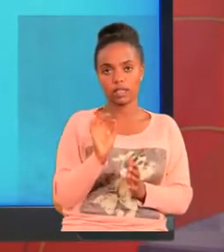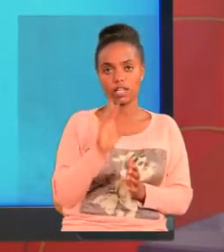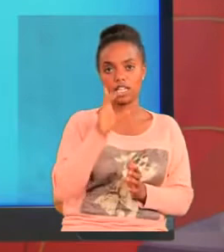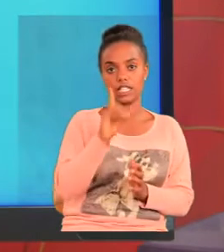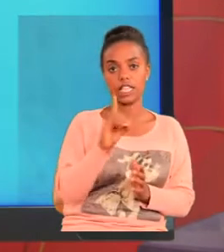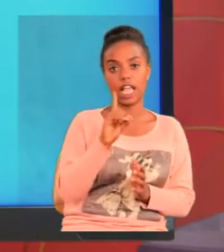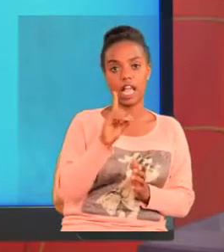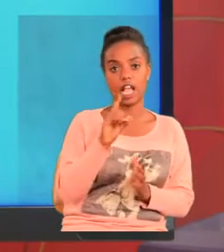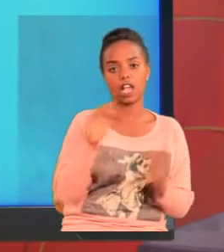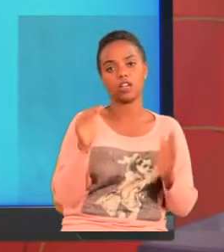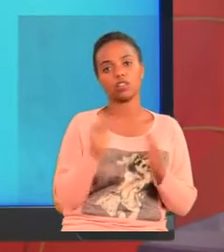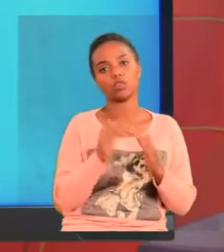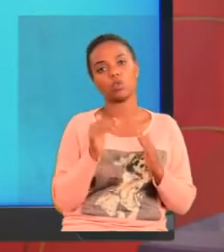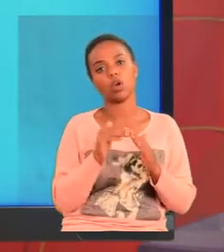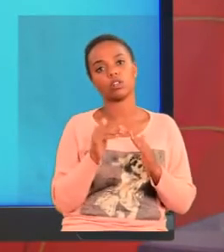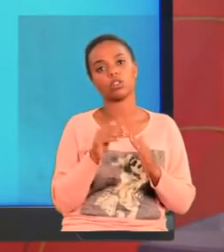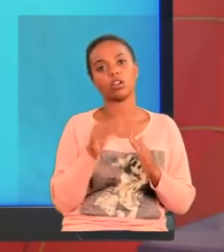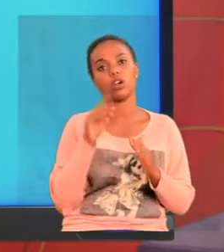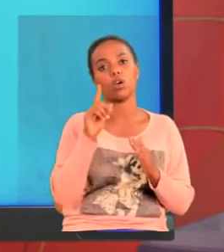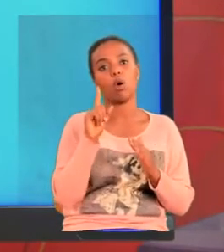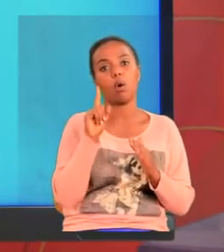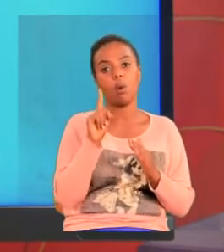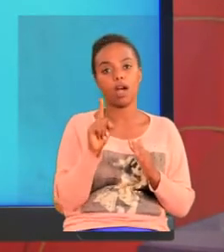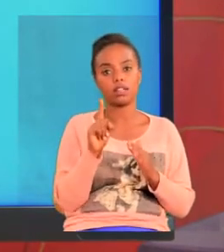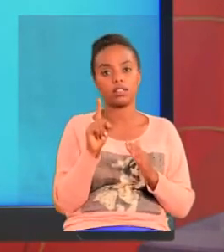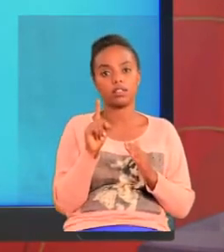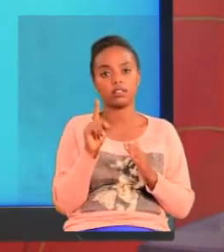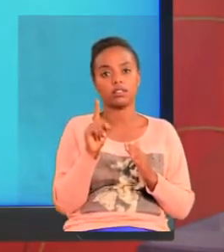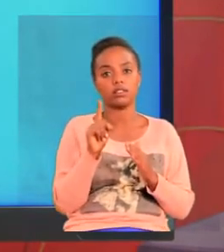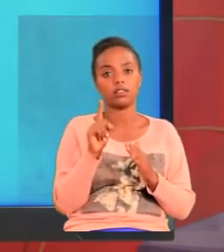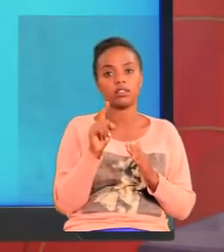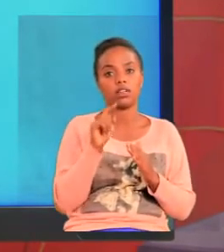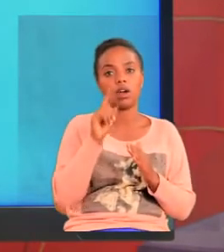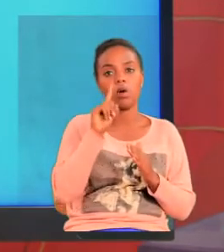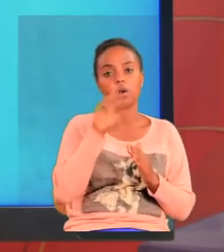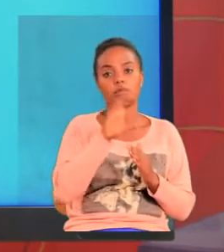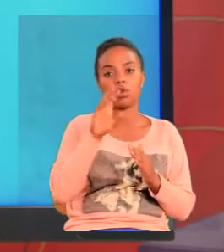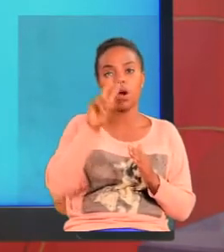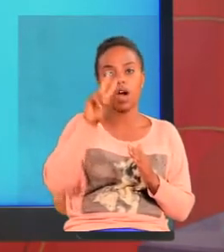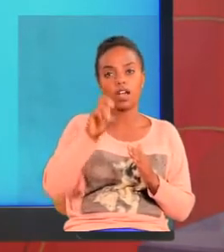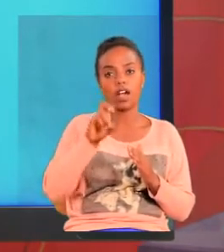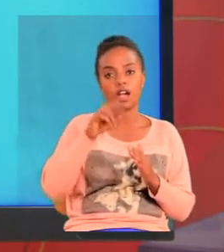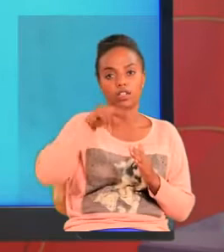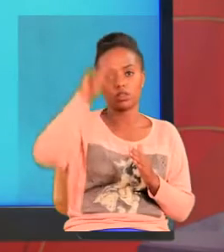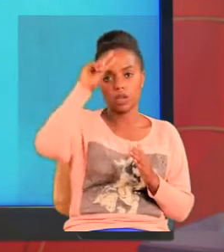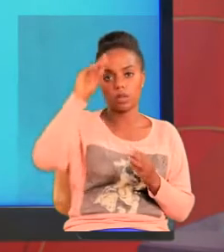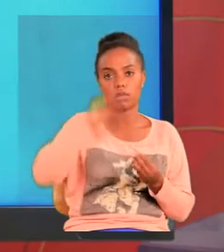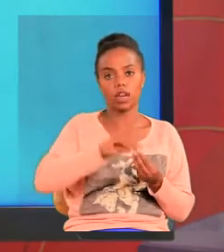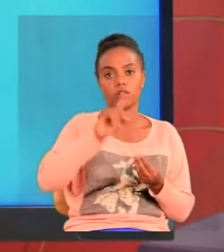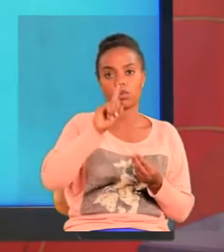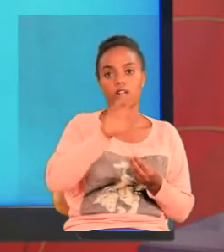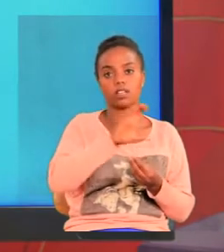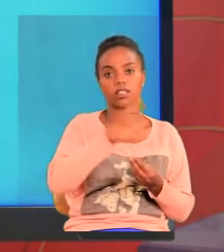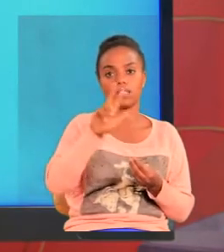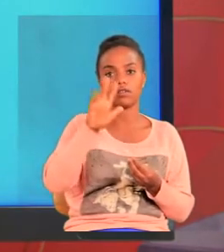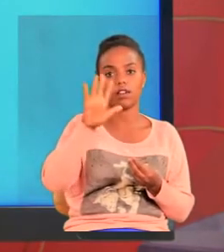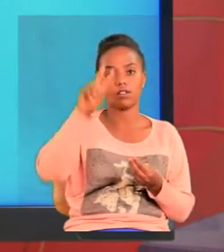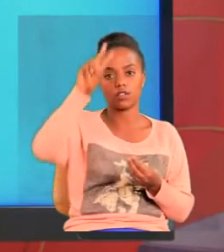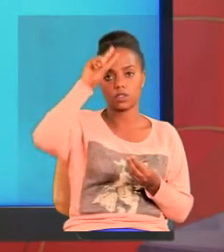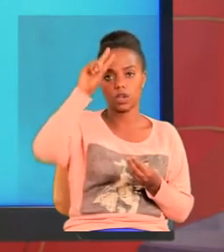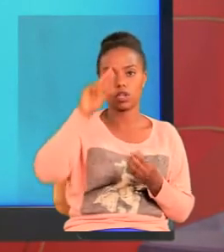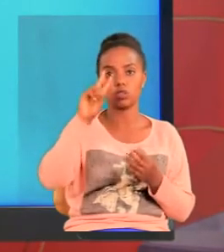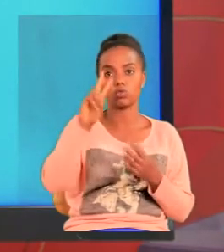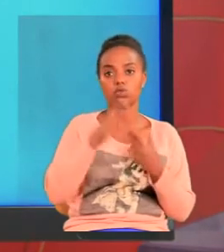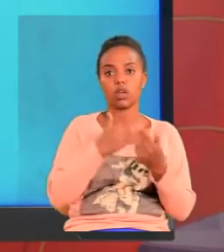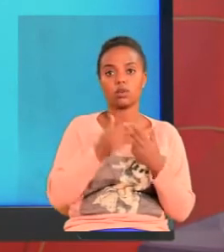D will be 120 squared plus 135 squared minus twice of 120 times